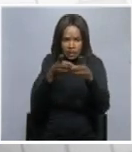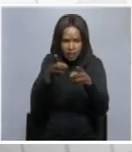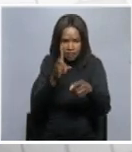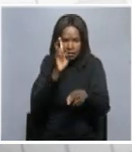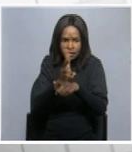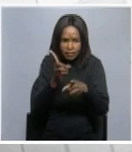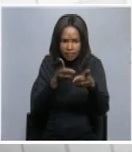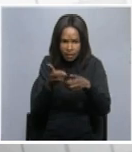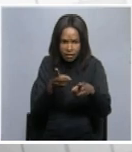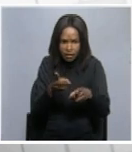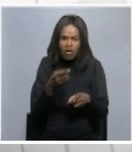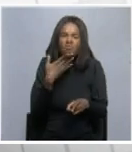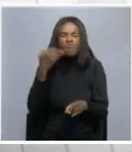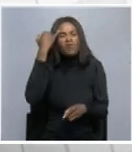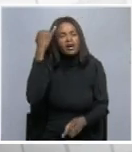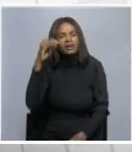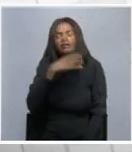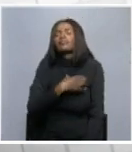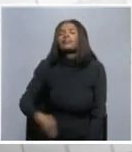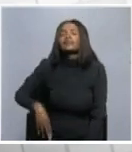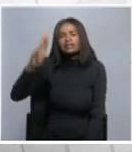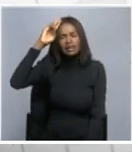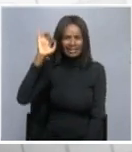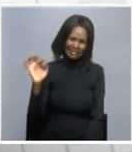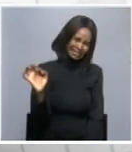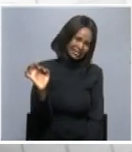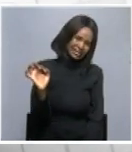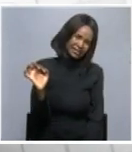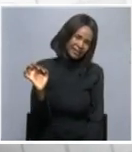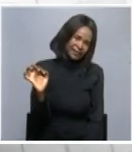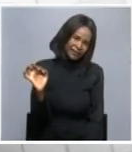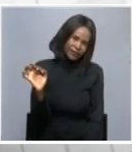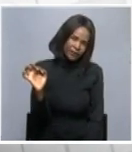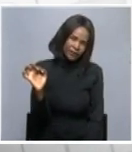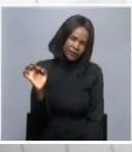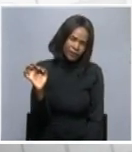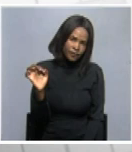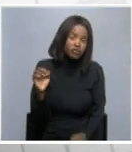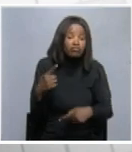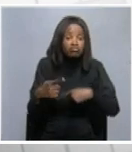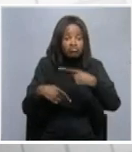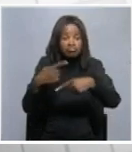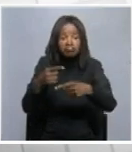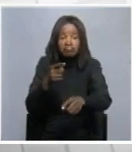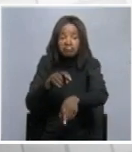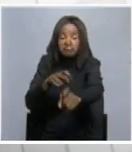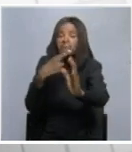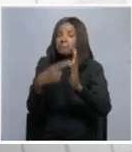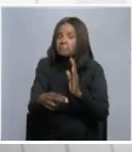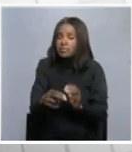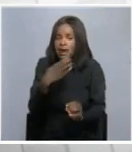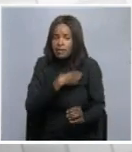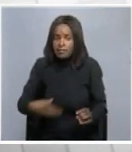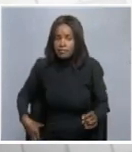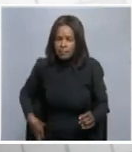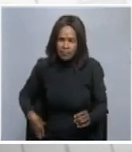upon nomination by the President. So therefore, this is a two-stage process whereby the President appoints,